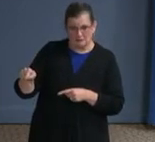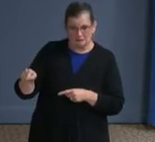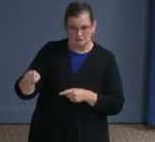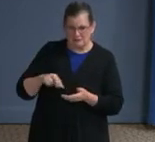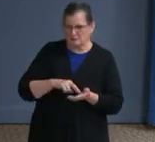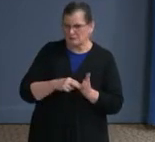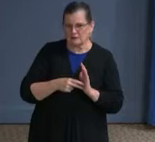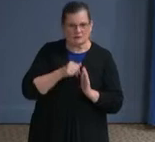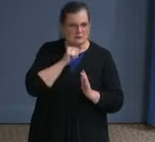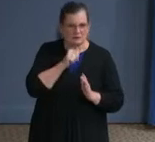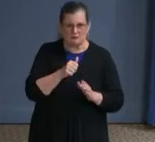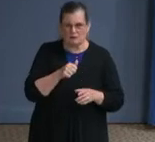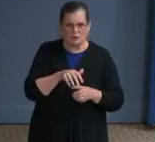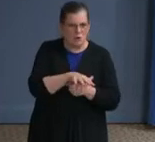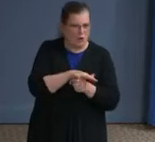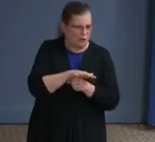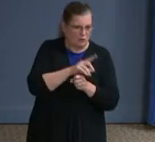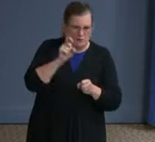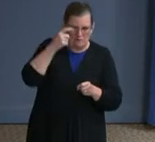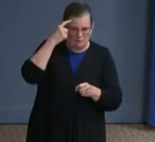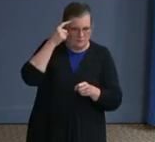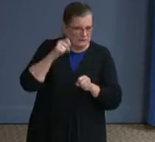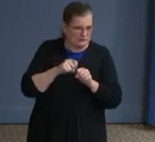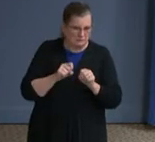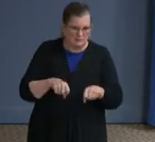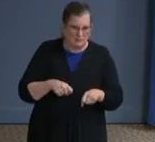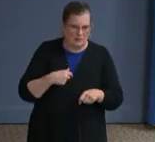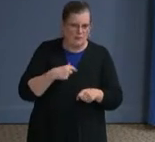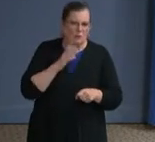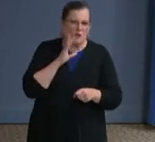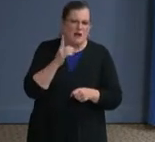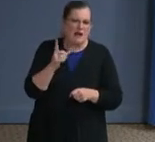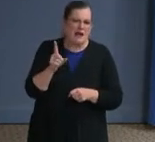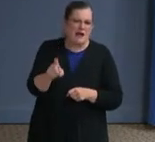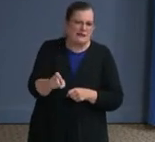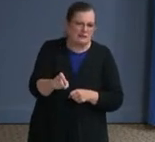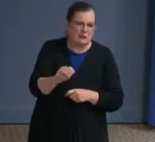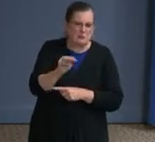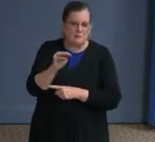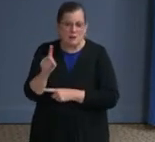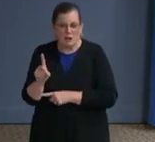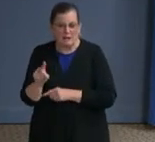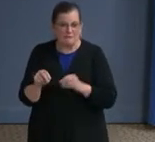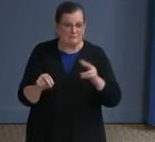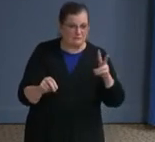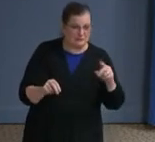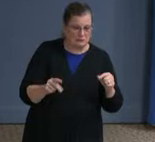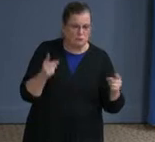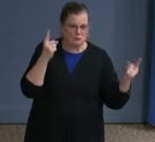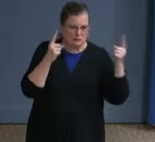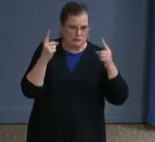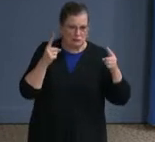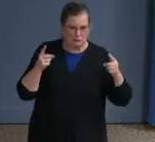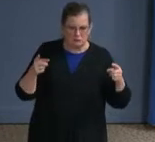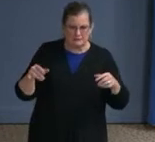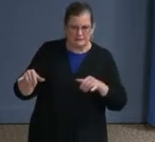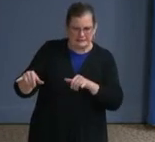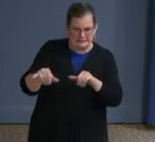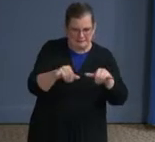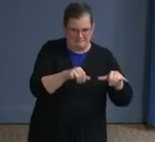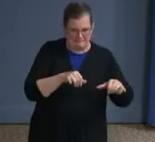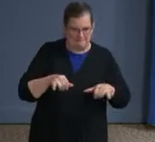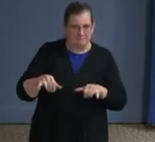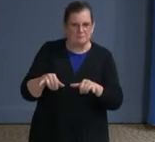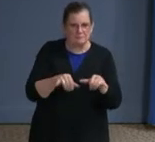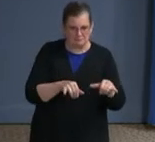be an amendment to the compact, we will be asking Maryland and Virginia to consider the same legislation. So that's